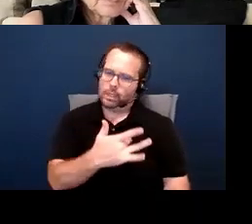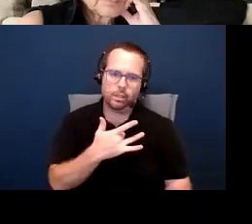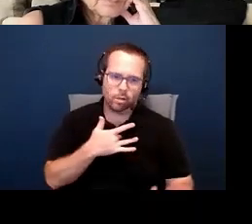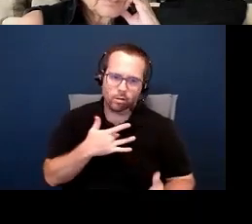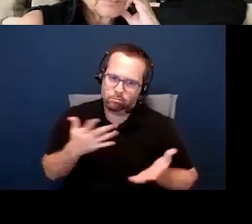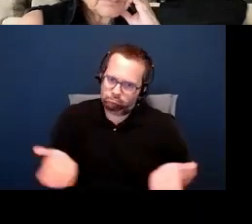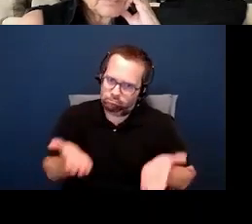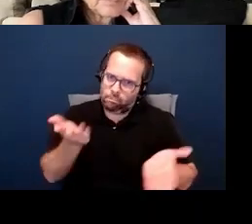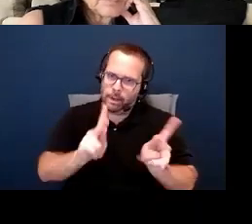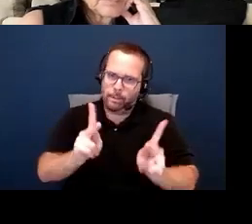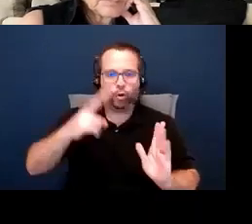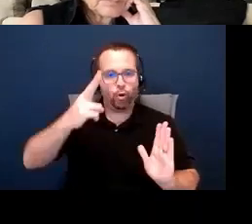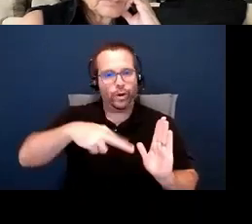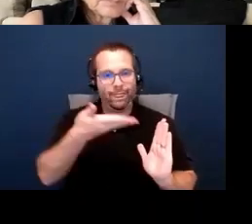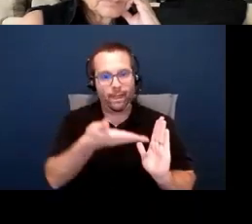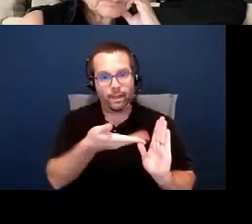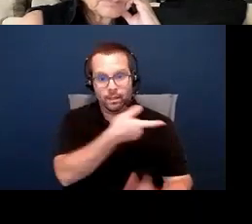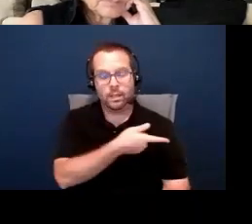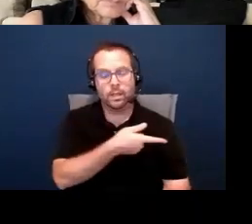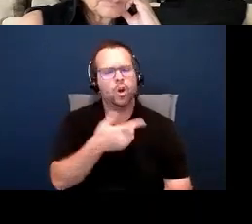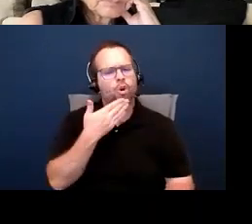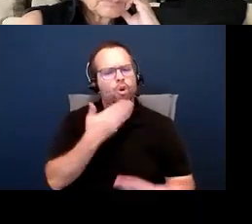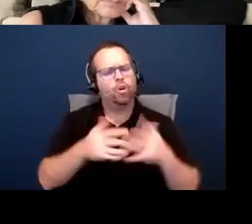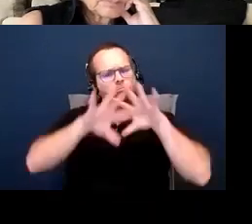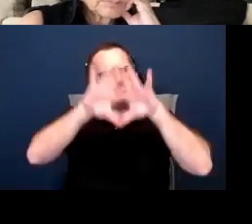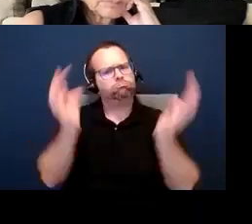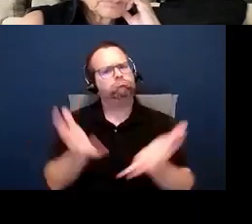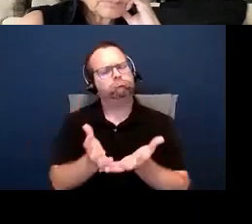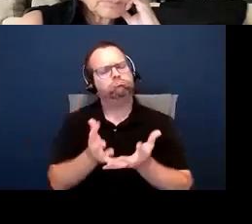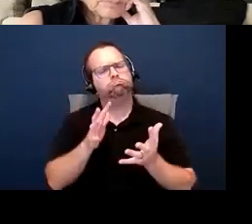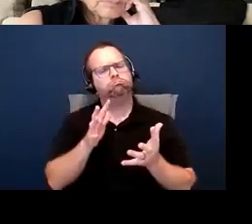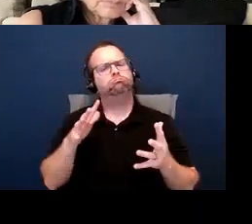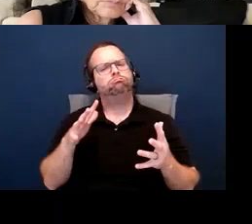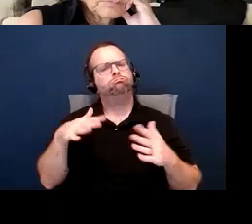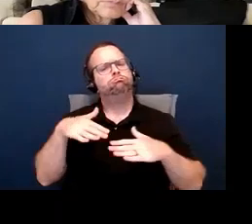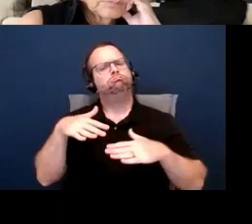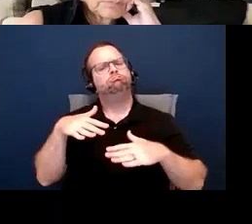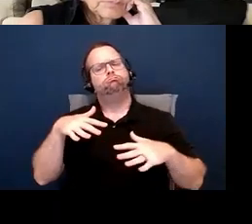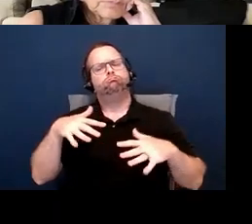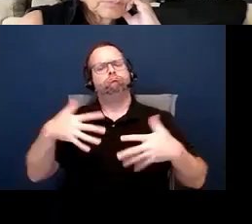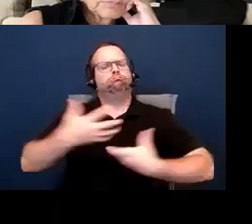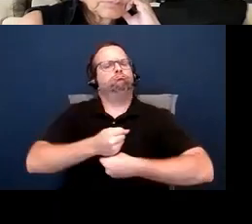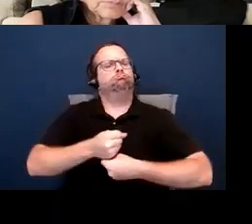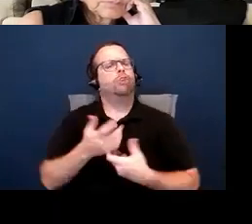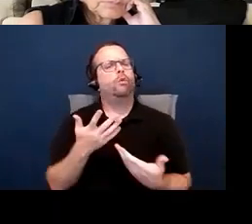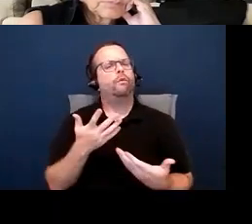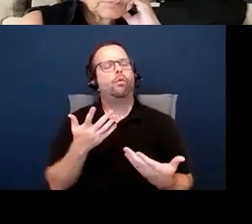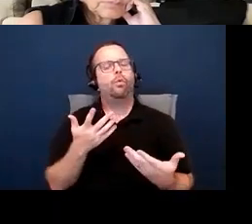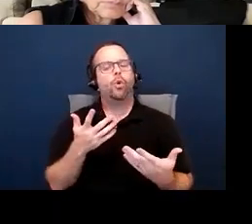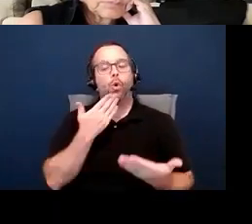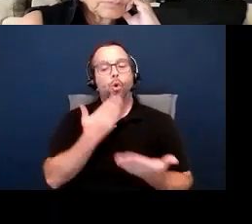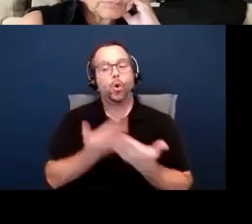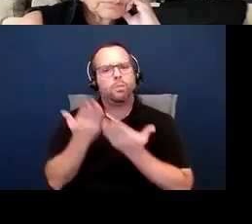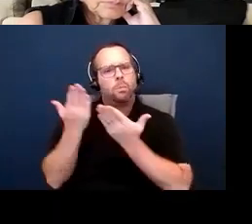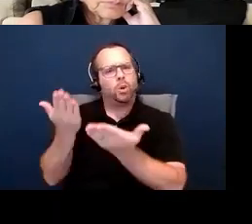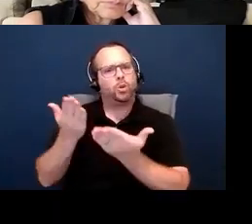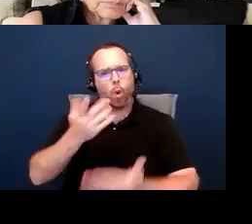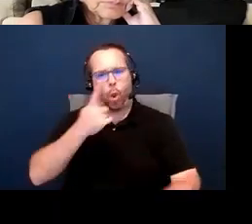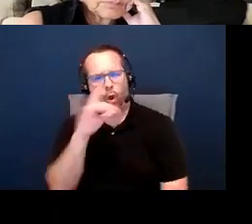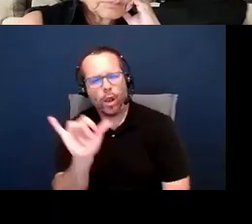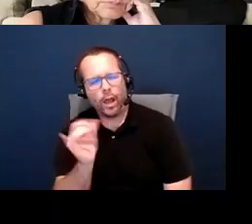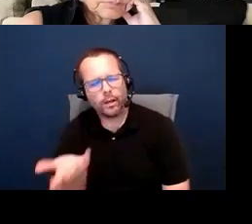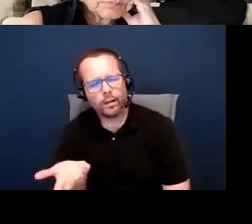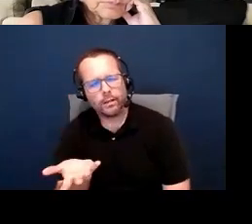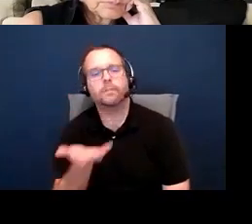gives you a good overview, just in general, about what goes into a good proposal in general.